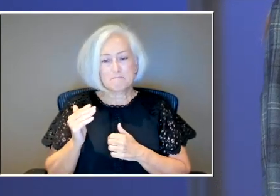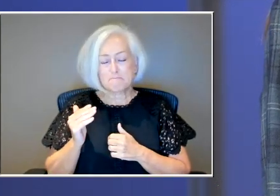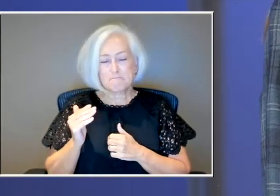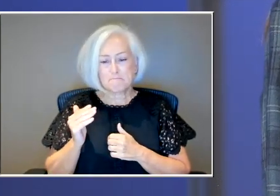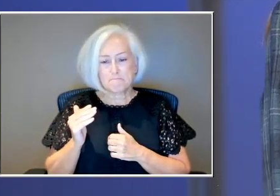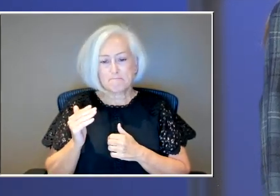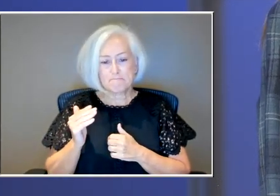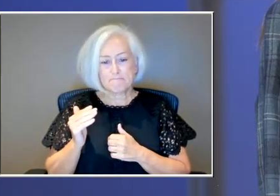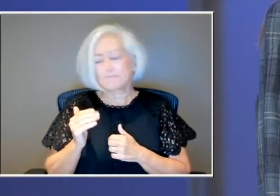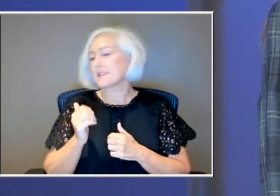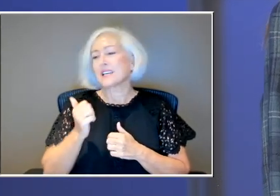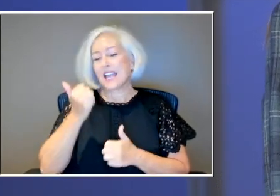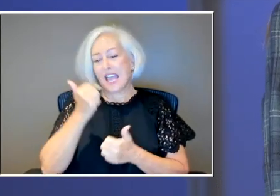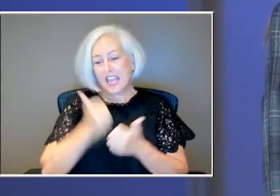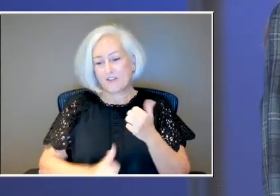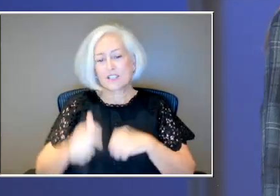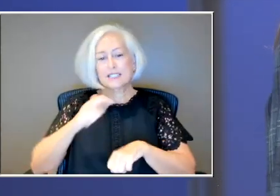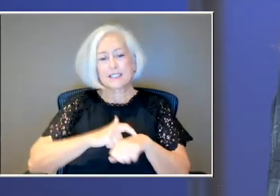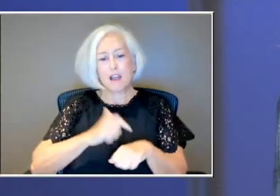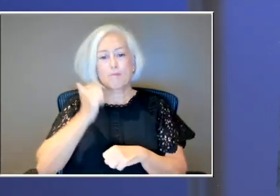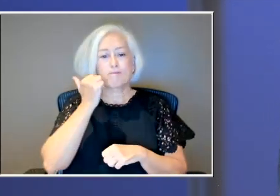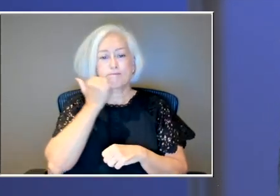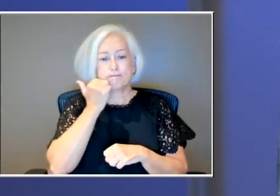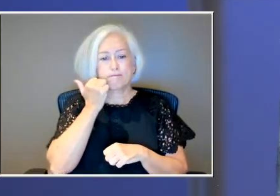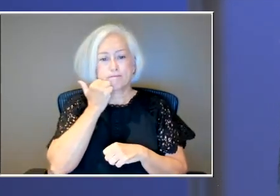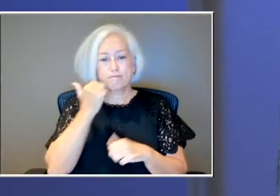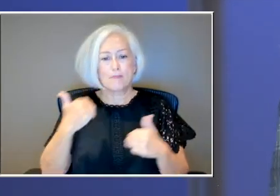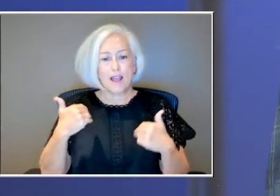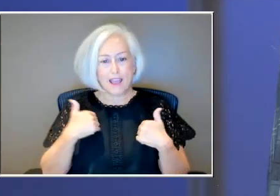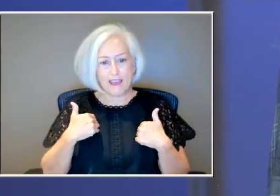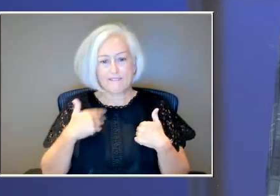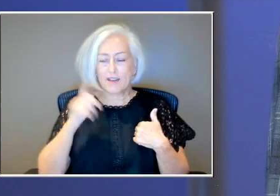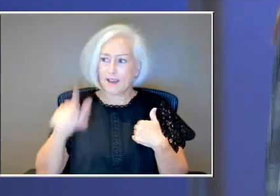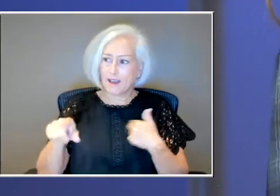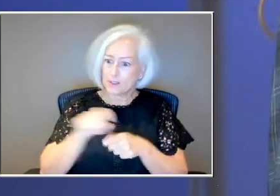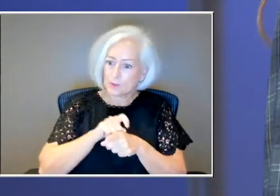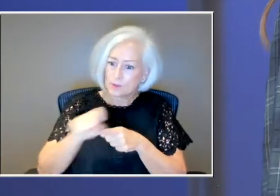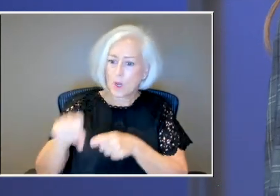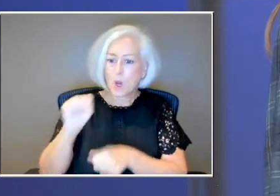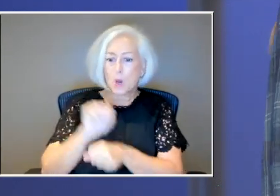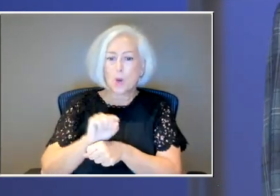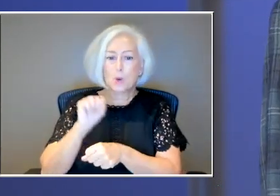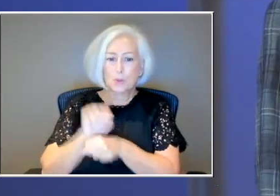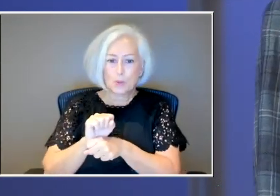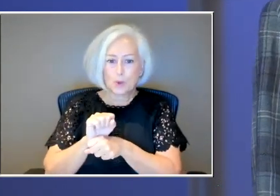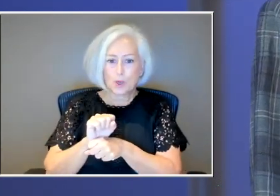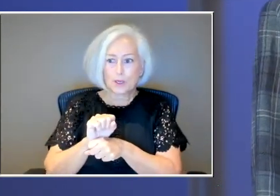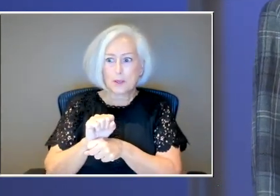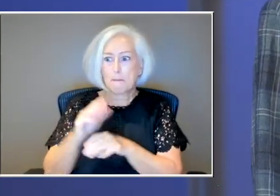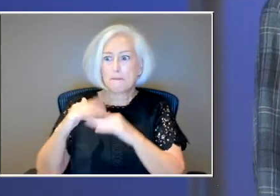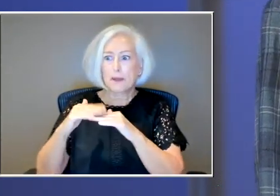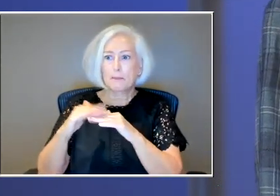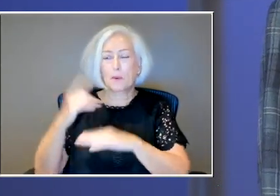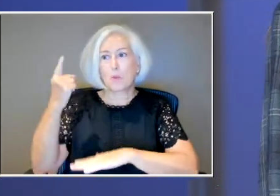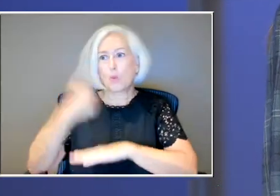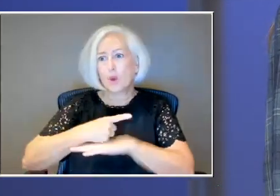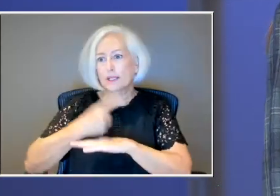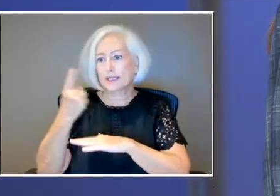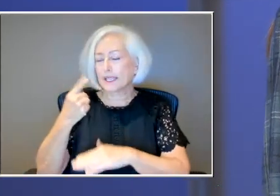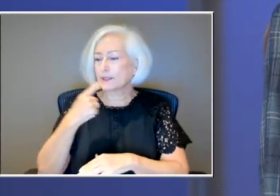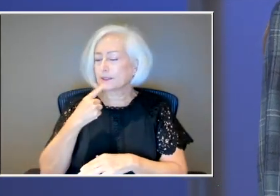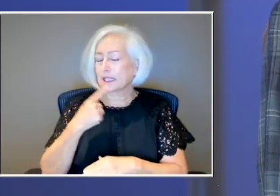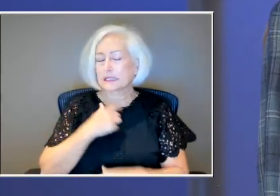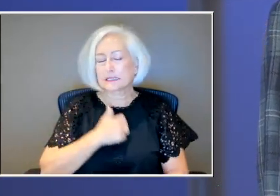every period, I was having to call in to work at least a day and say, like, I'm really not feeling well. And I